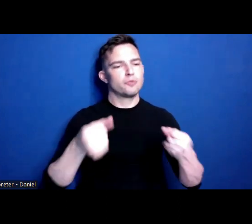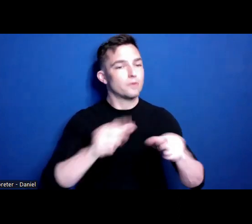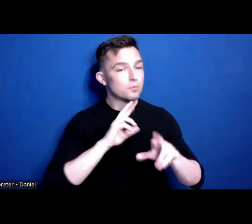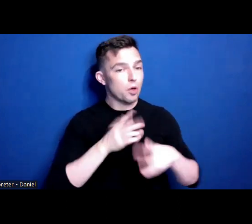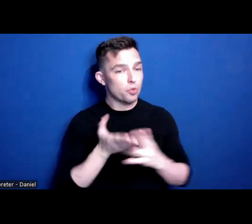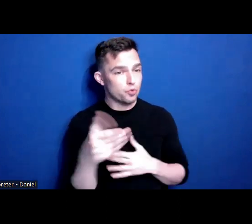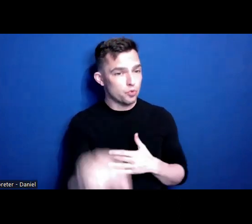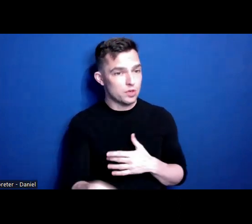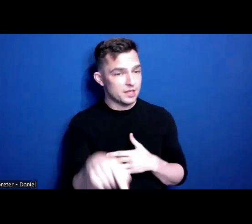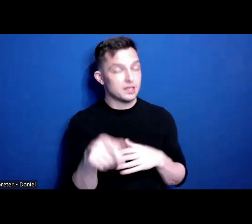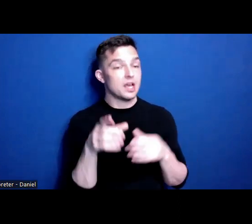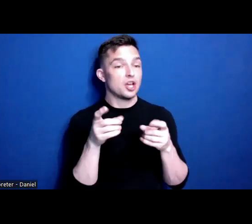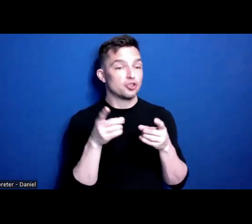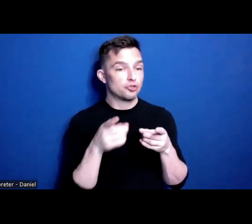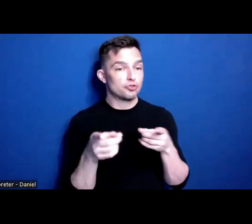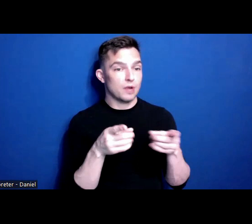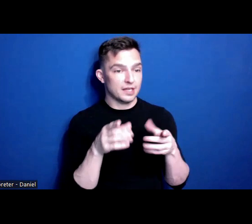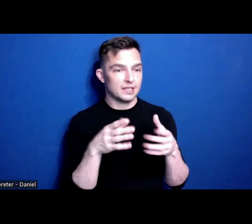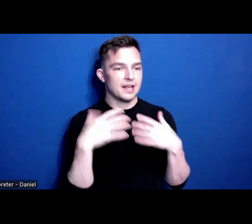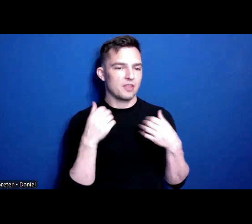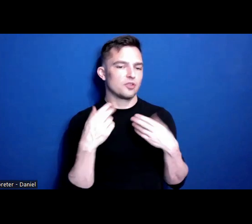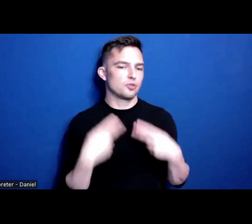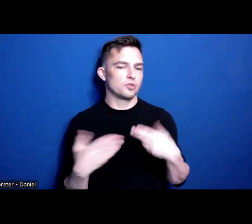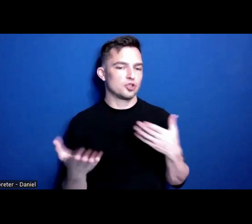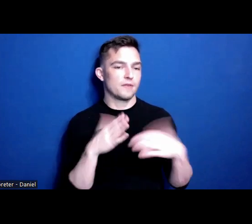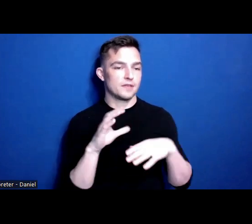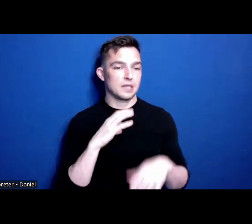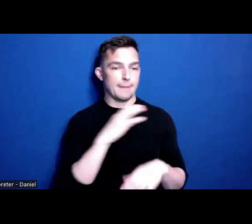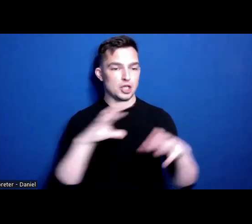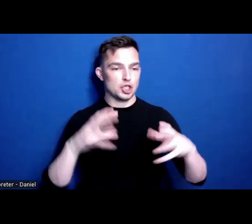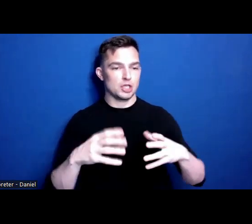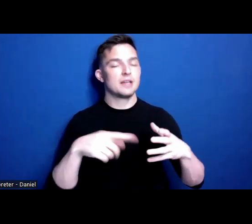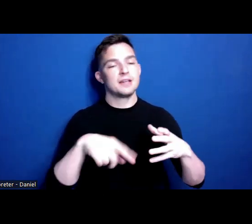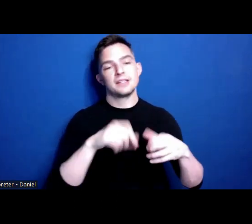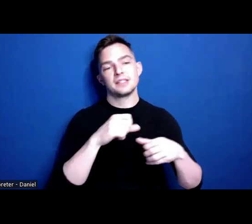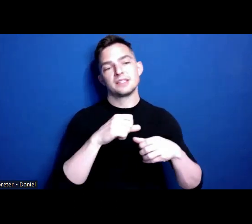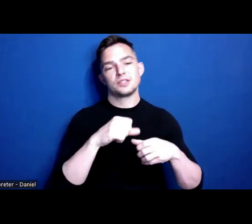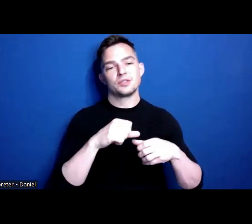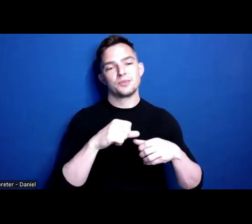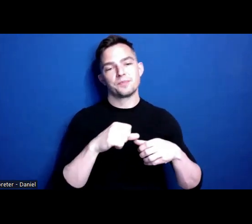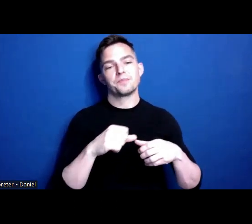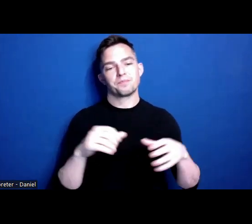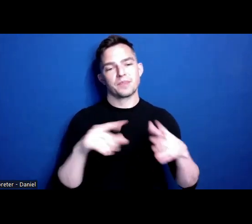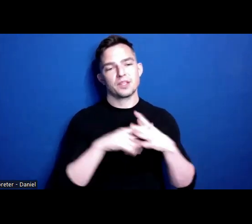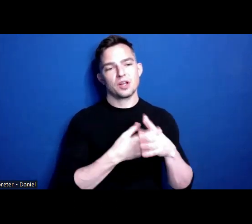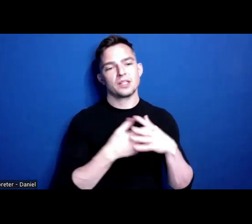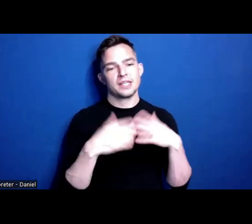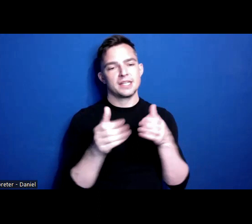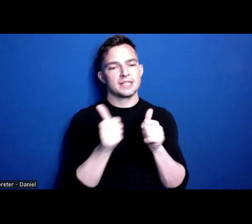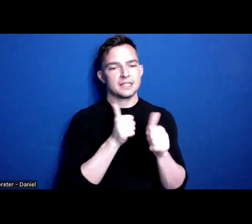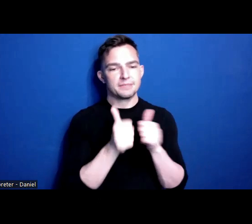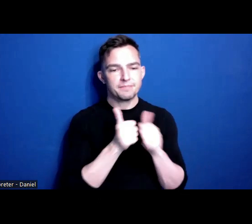this and directed Texas Health and Human Services Commission to initiate competitive application